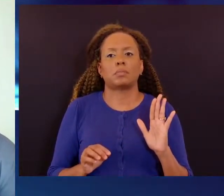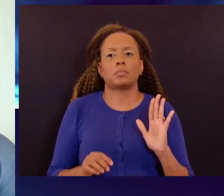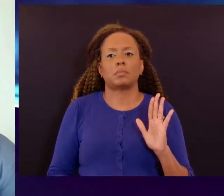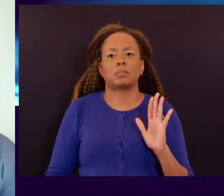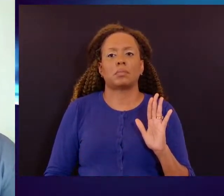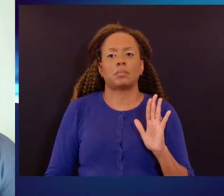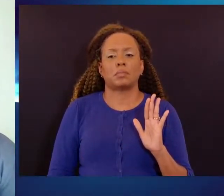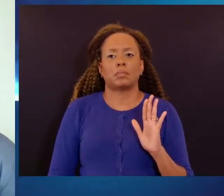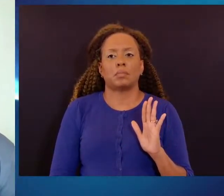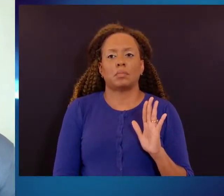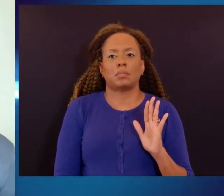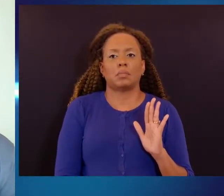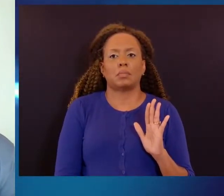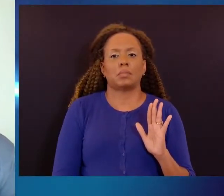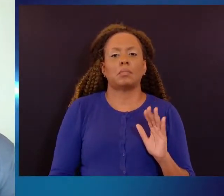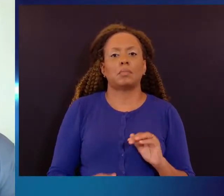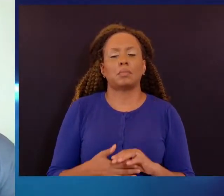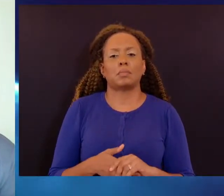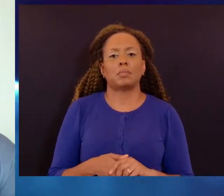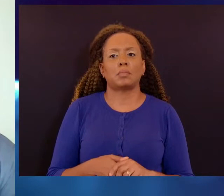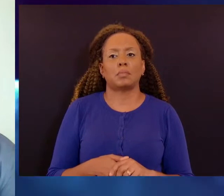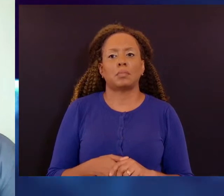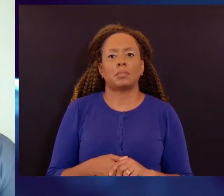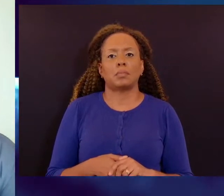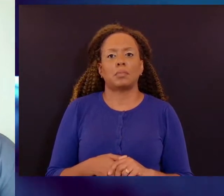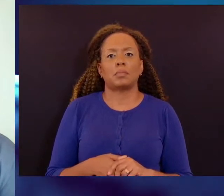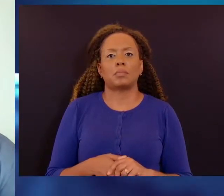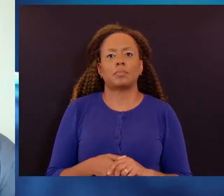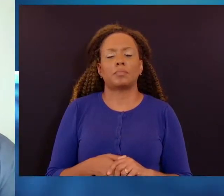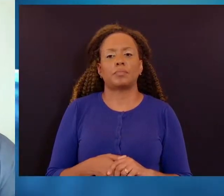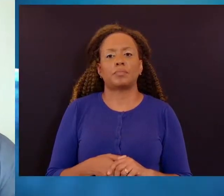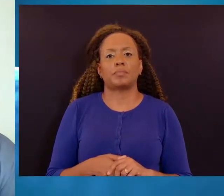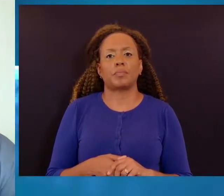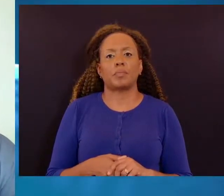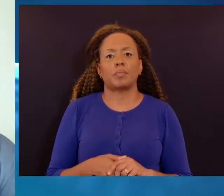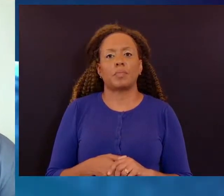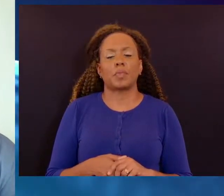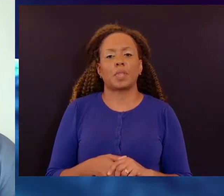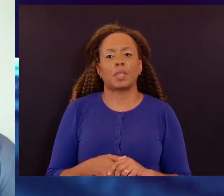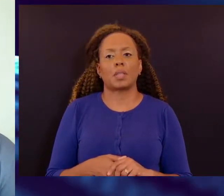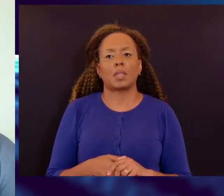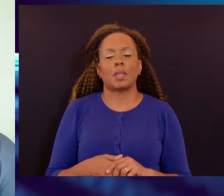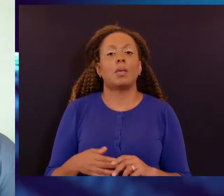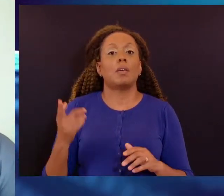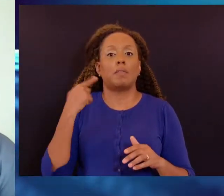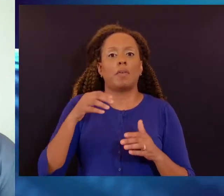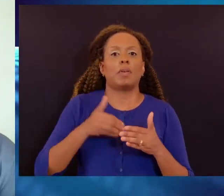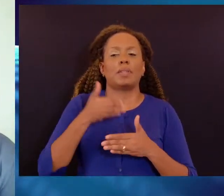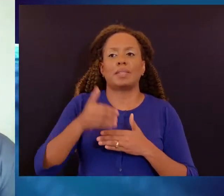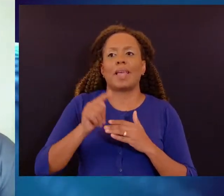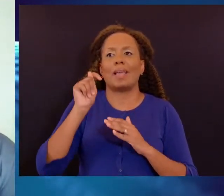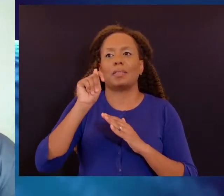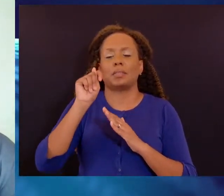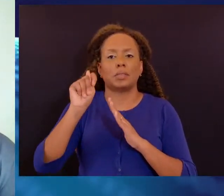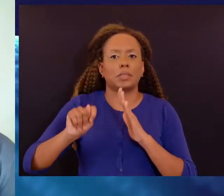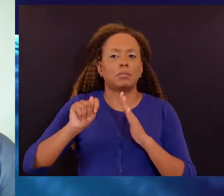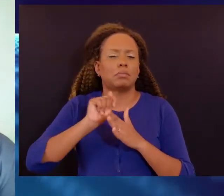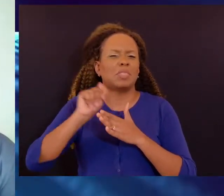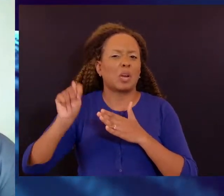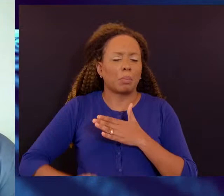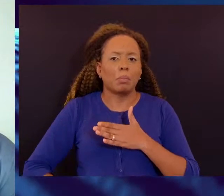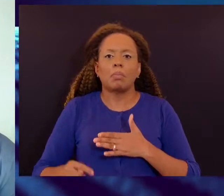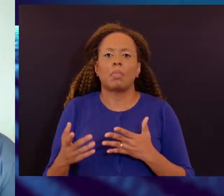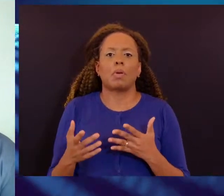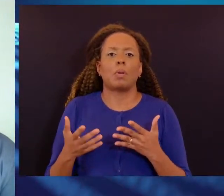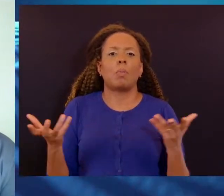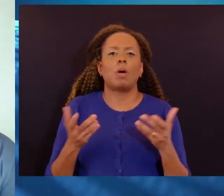consideration been given for what impact that would have on space in the next term? And also, could you, with regards